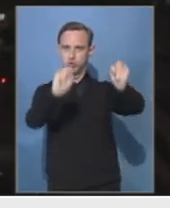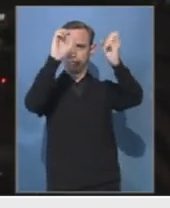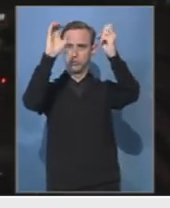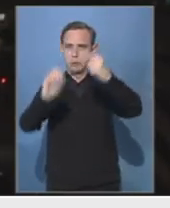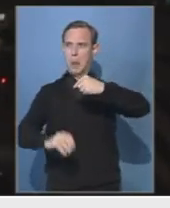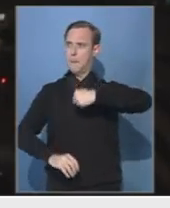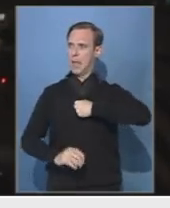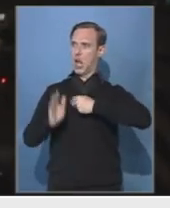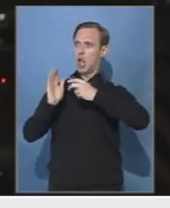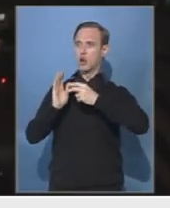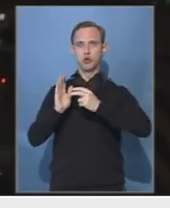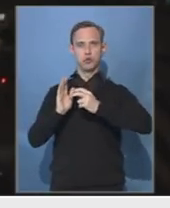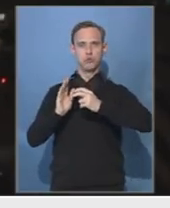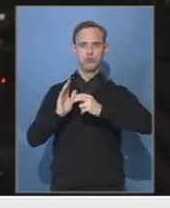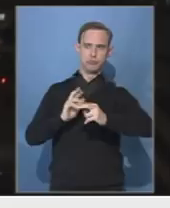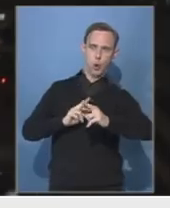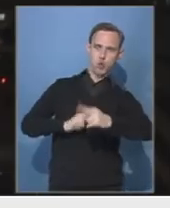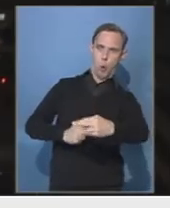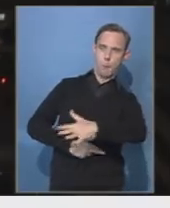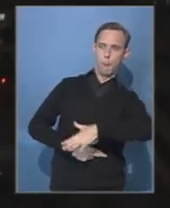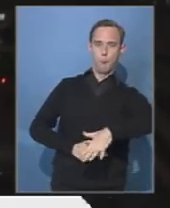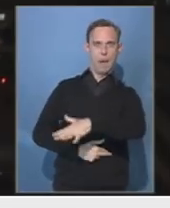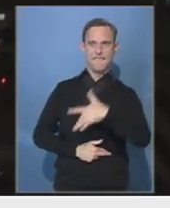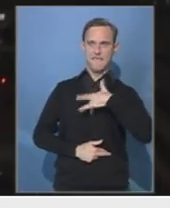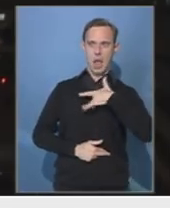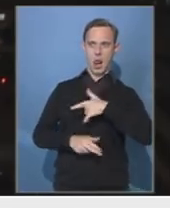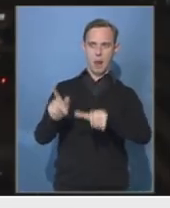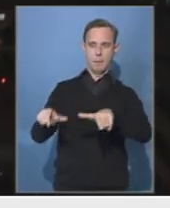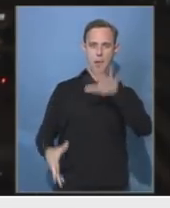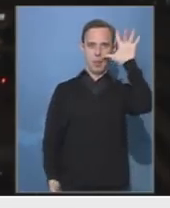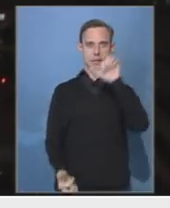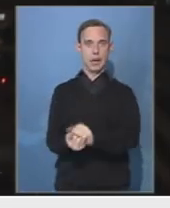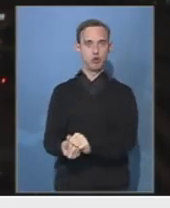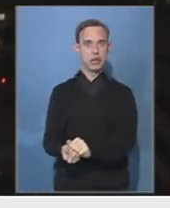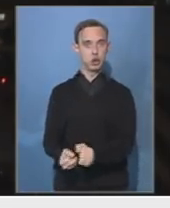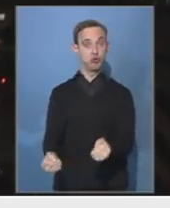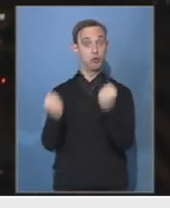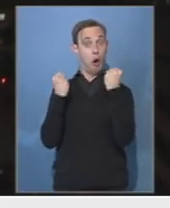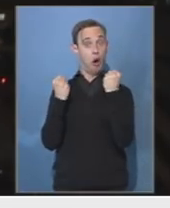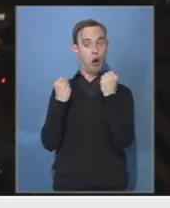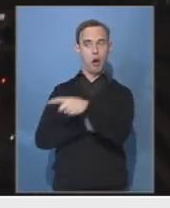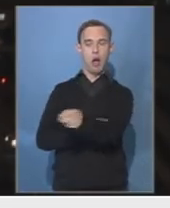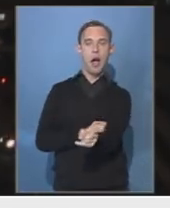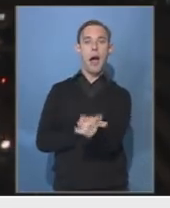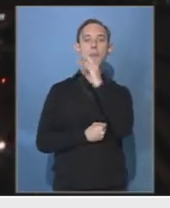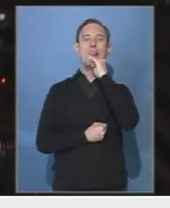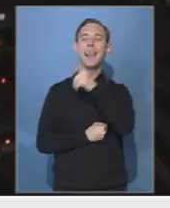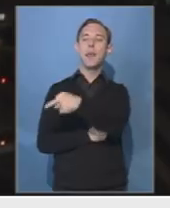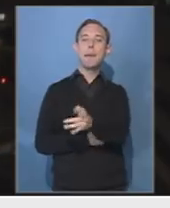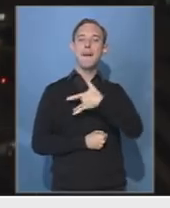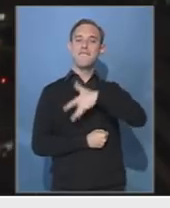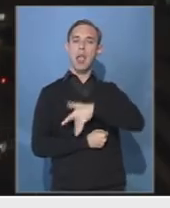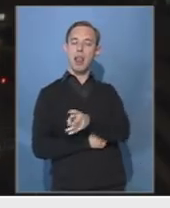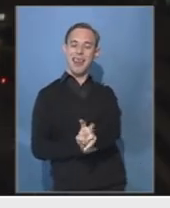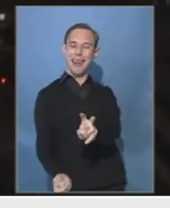I read the room, and would make a sort of very strong summary, which there is then a general sense of yes, yes,